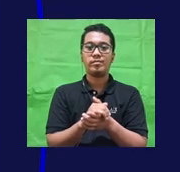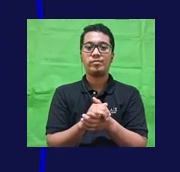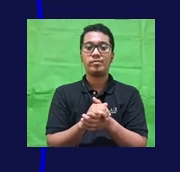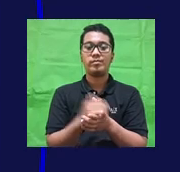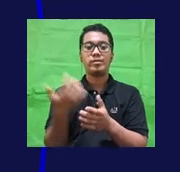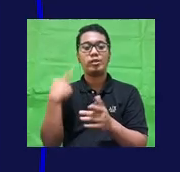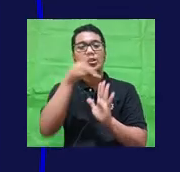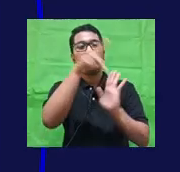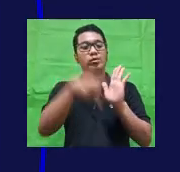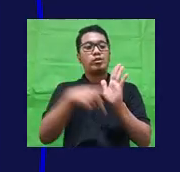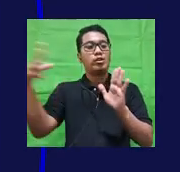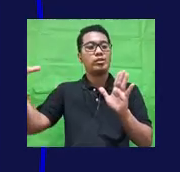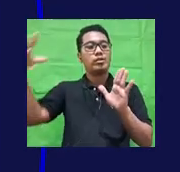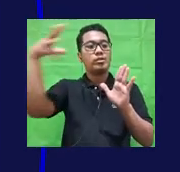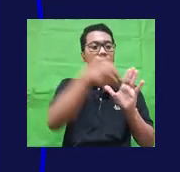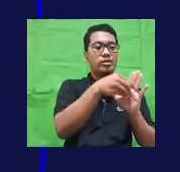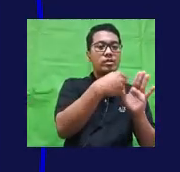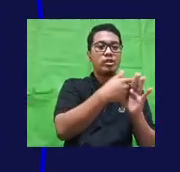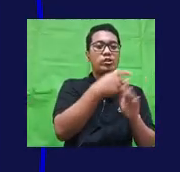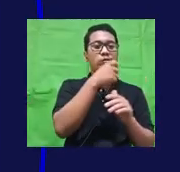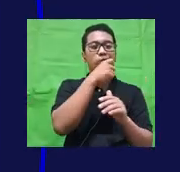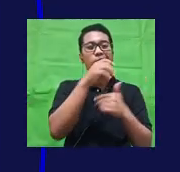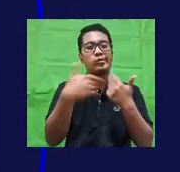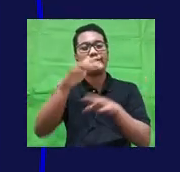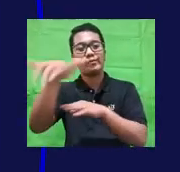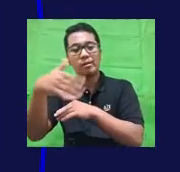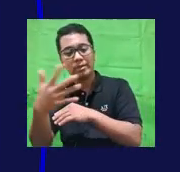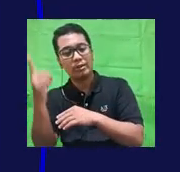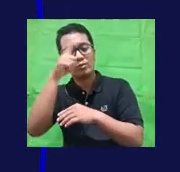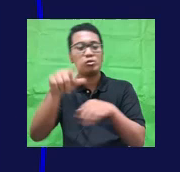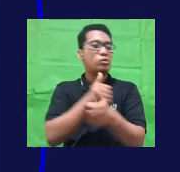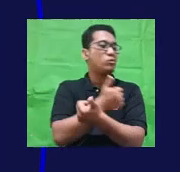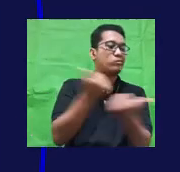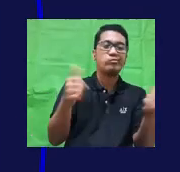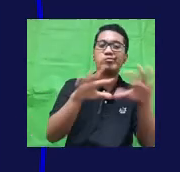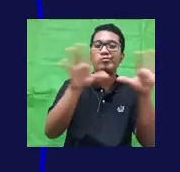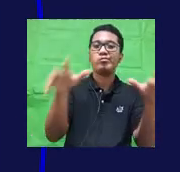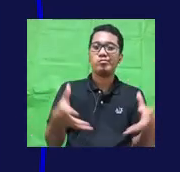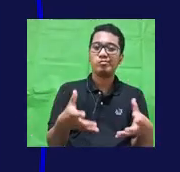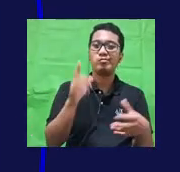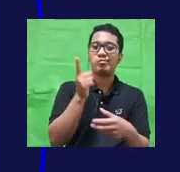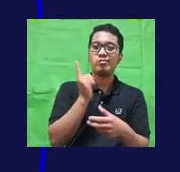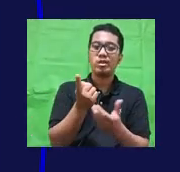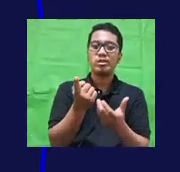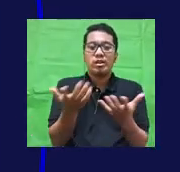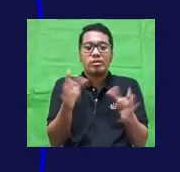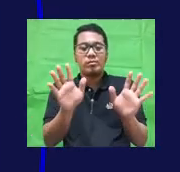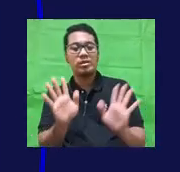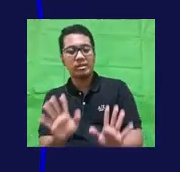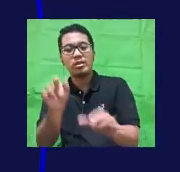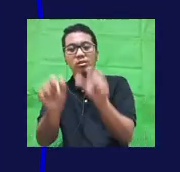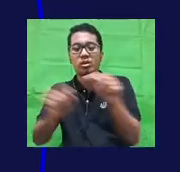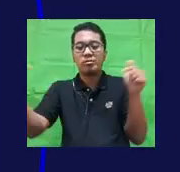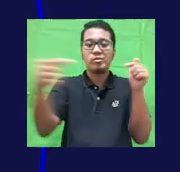regarding the migration of my family and the complexities around it, because that was also related with her research, the 1950s